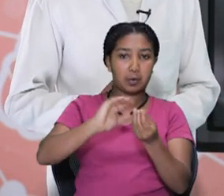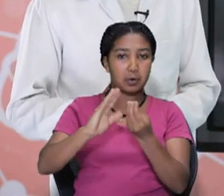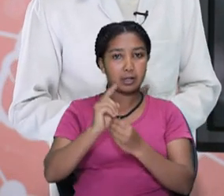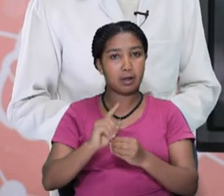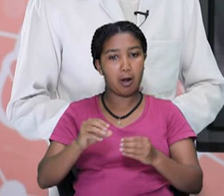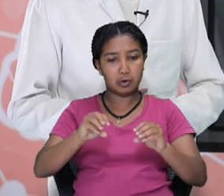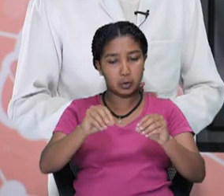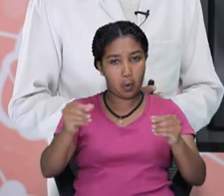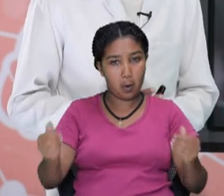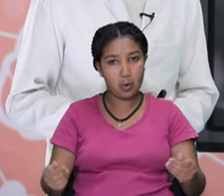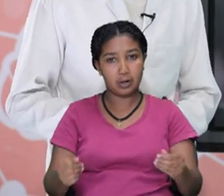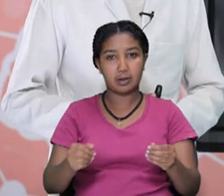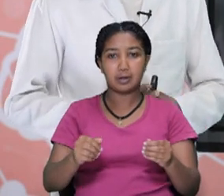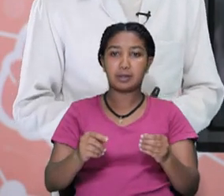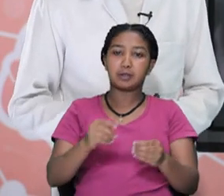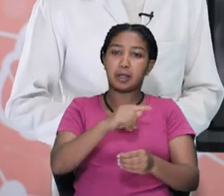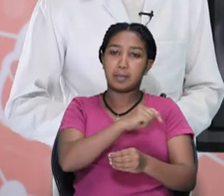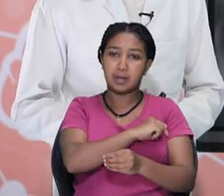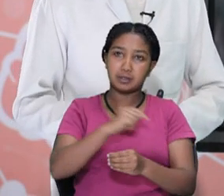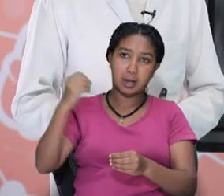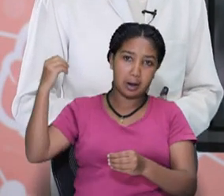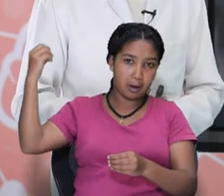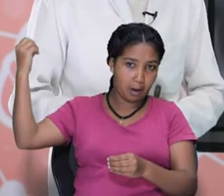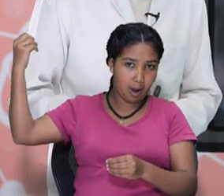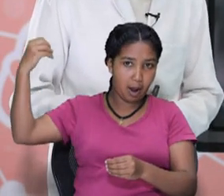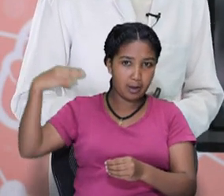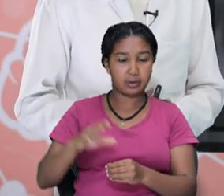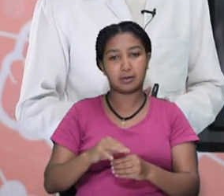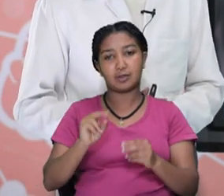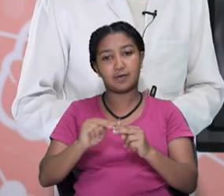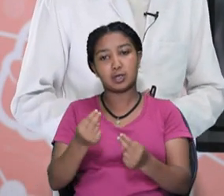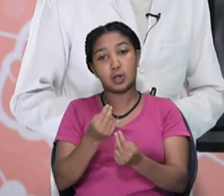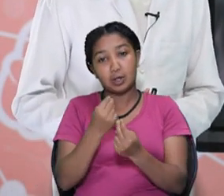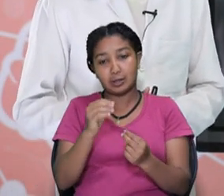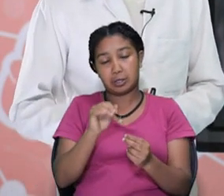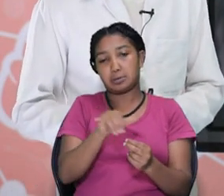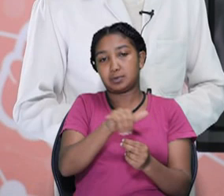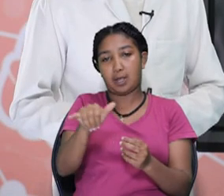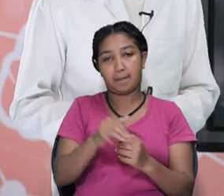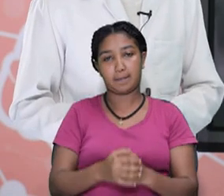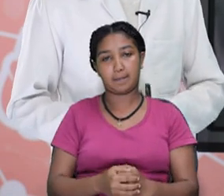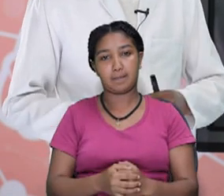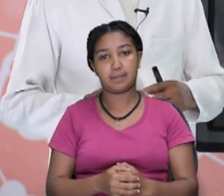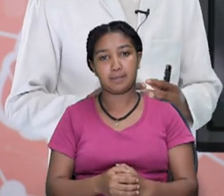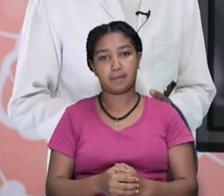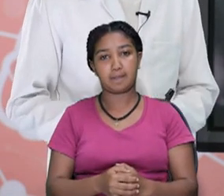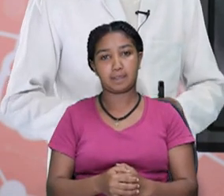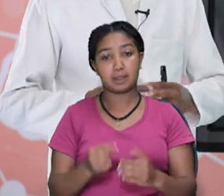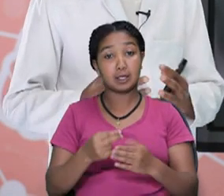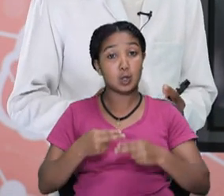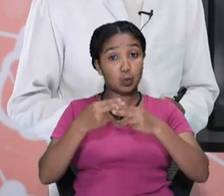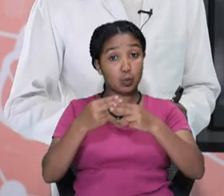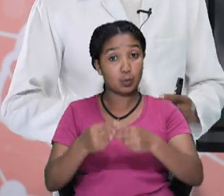soil feature factors, temperature, light, nutrients, and such things. They are said